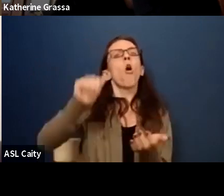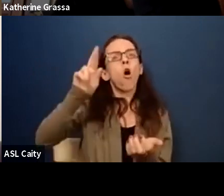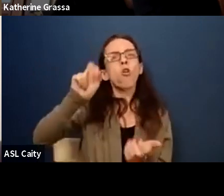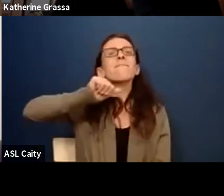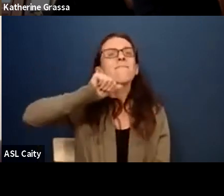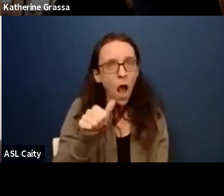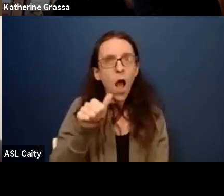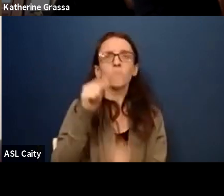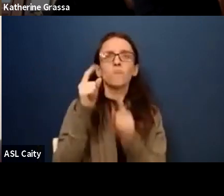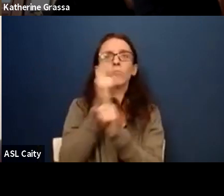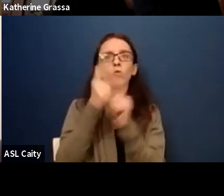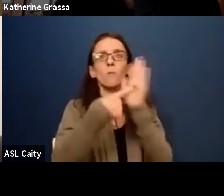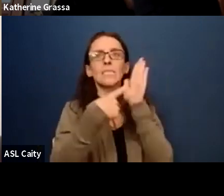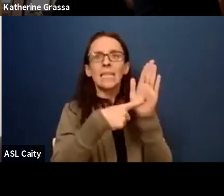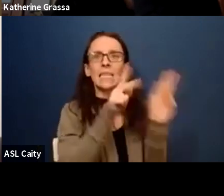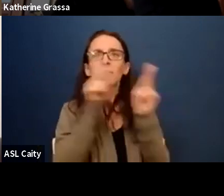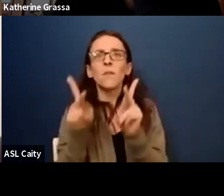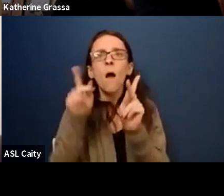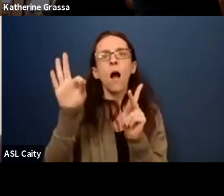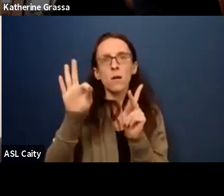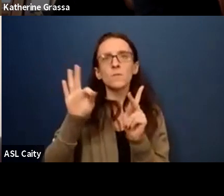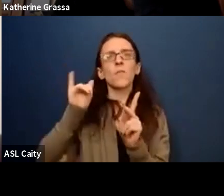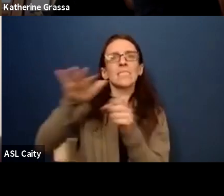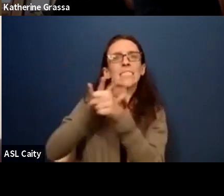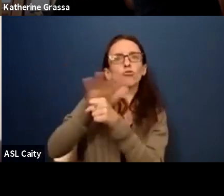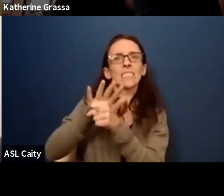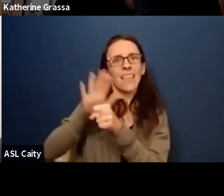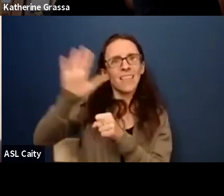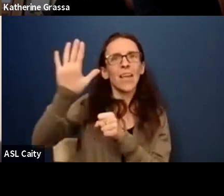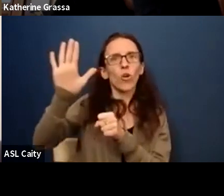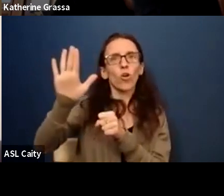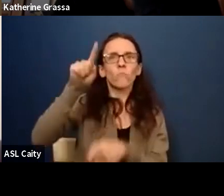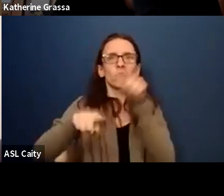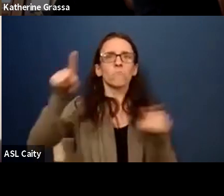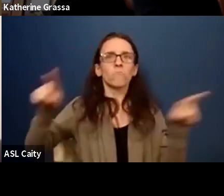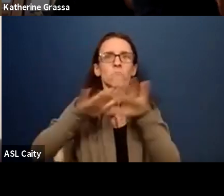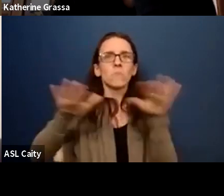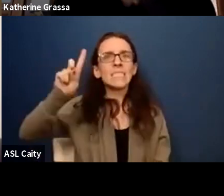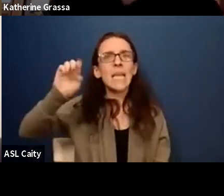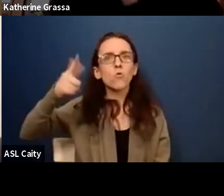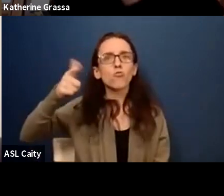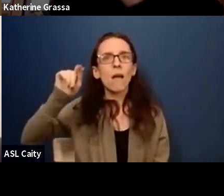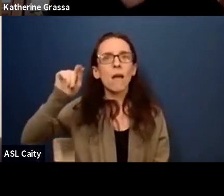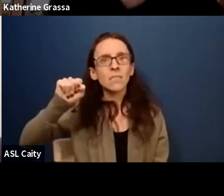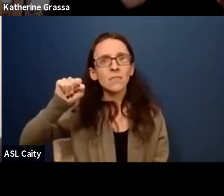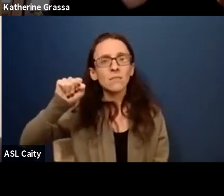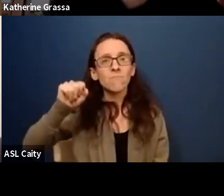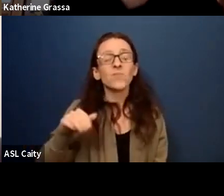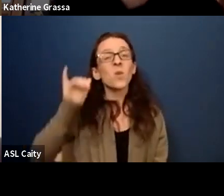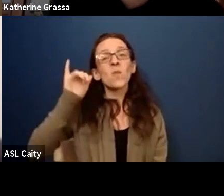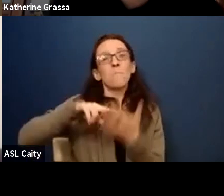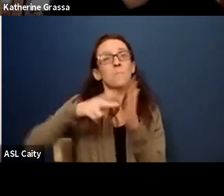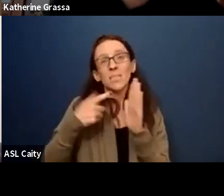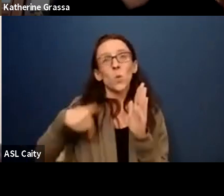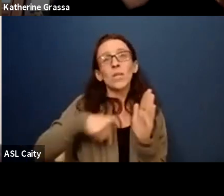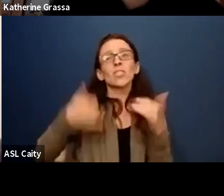of the district demographics. And so they actually do not help us to get closer to